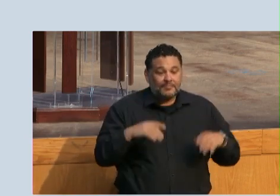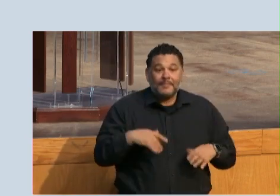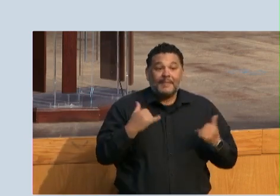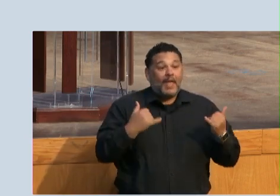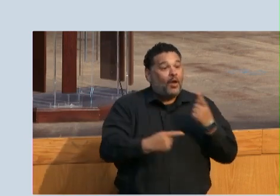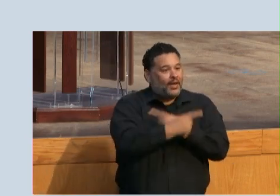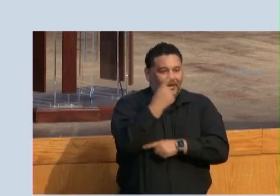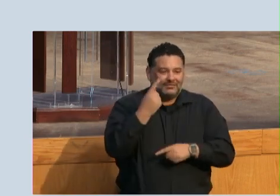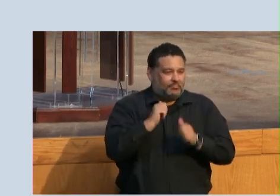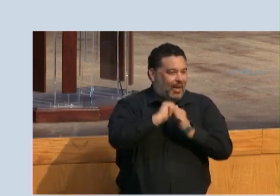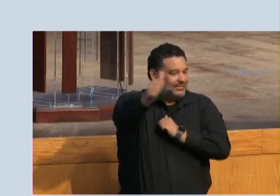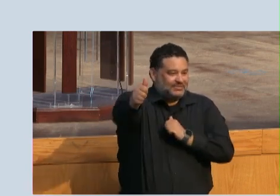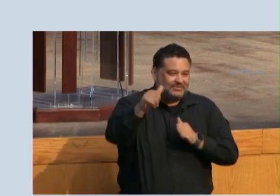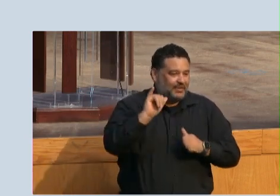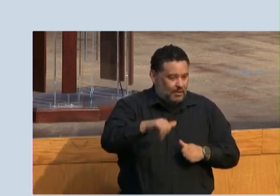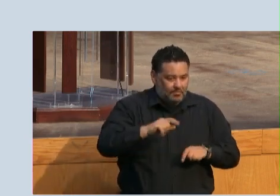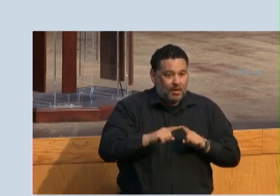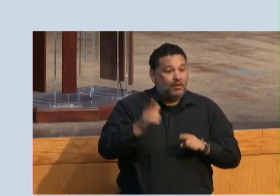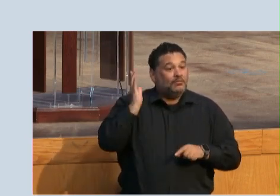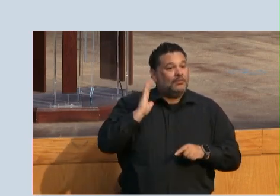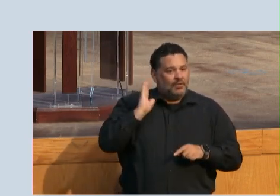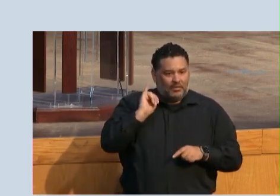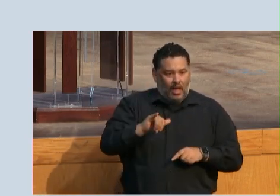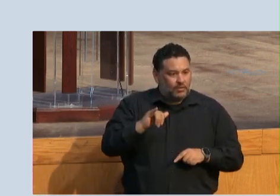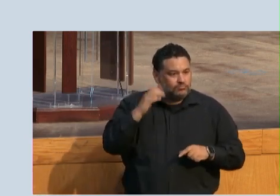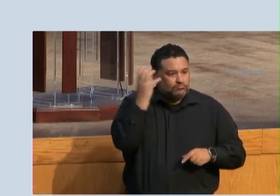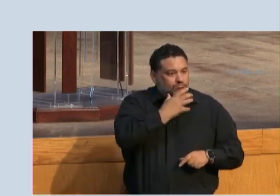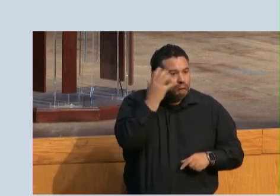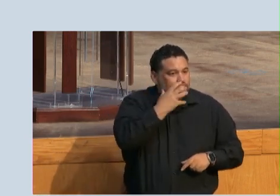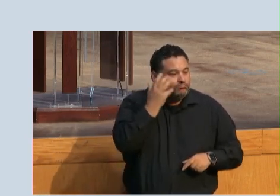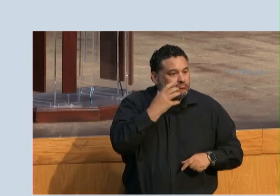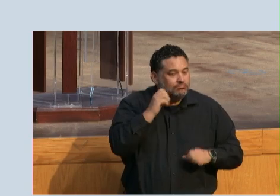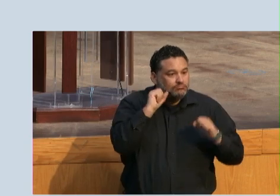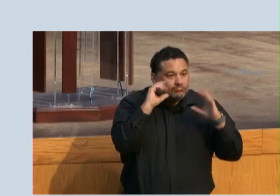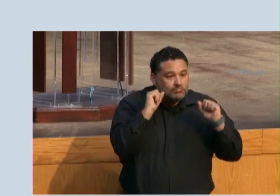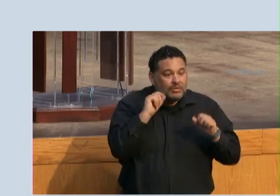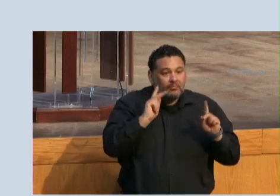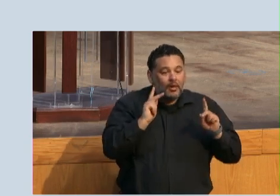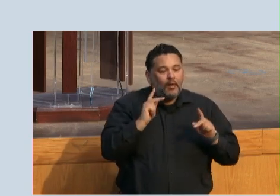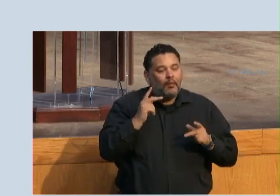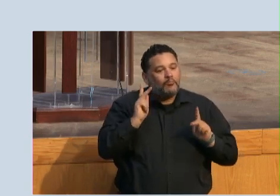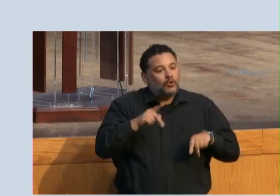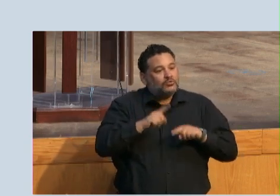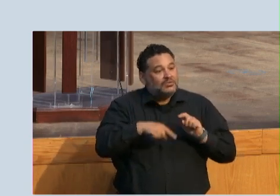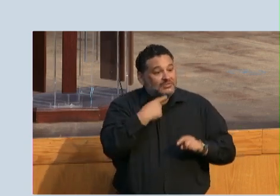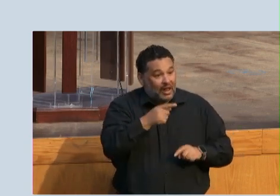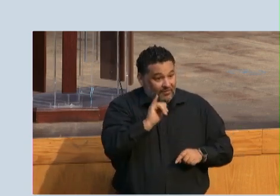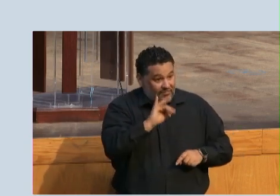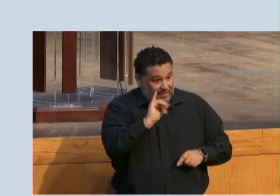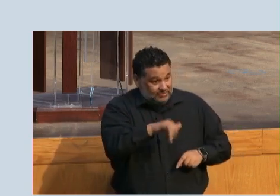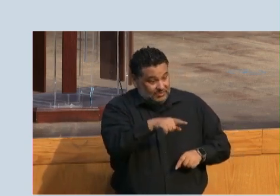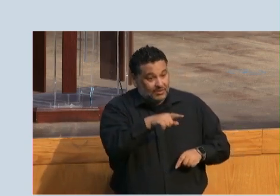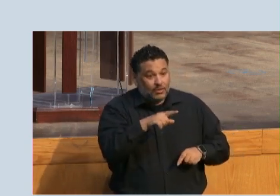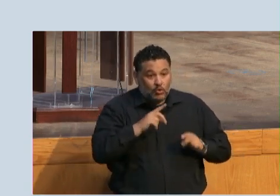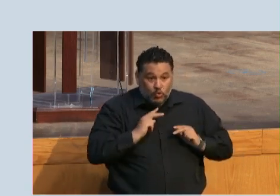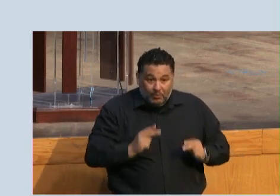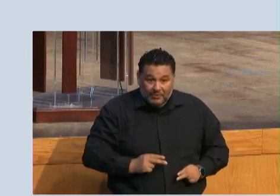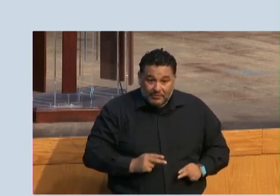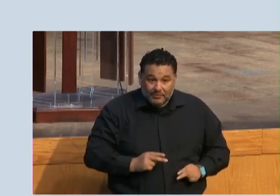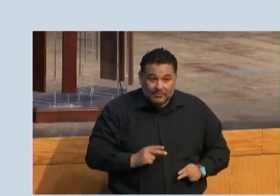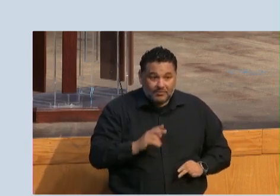past that, but back then this was a revolutionary idea that somebody wouldn't be able to tell whether it was a human being on the other end of a line or a computer